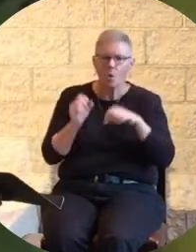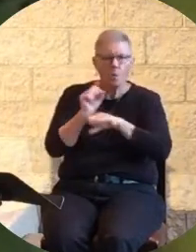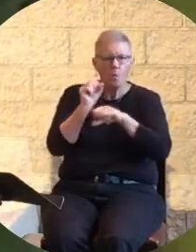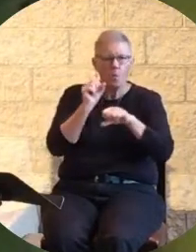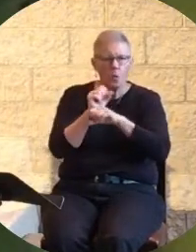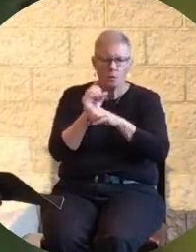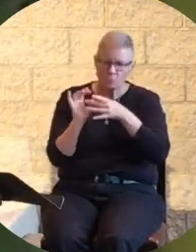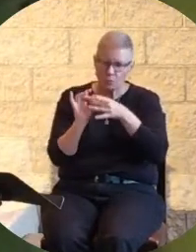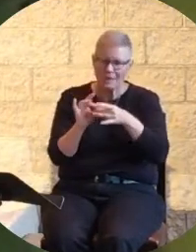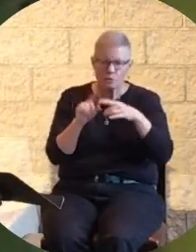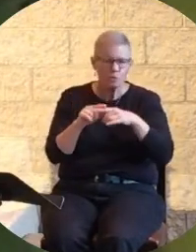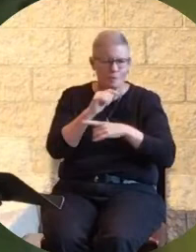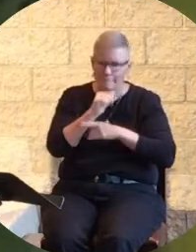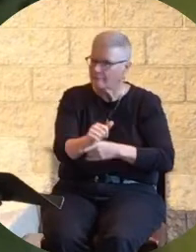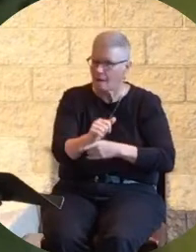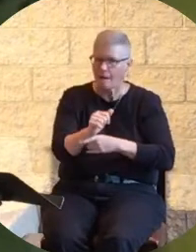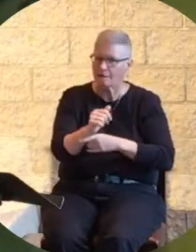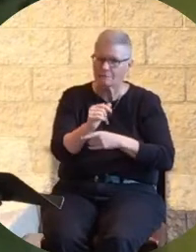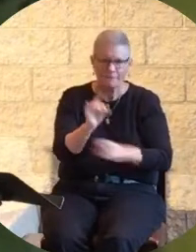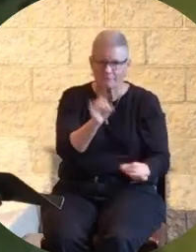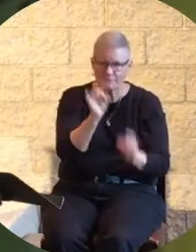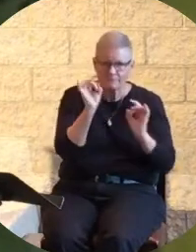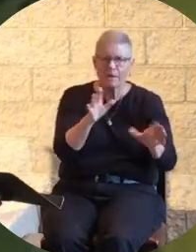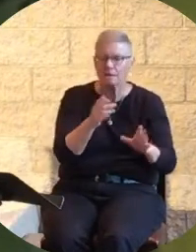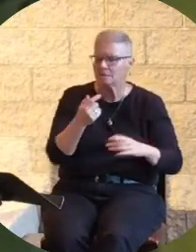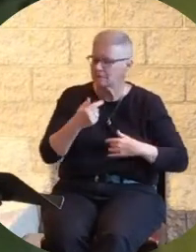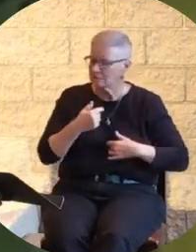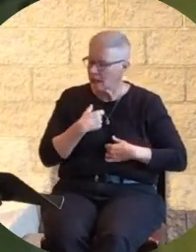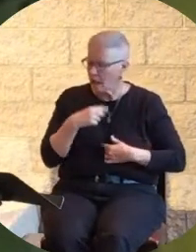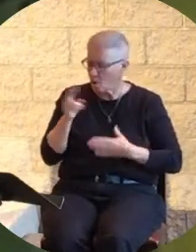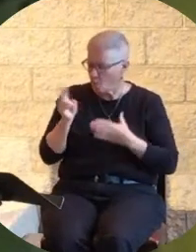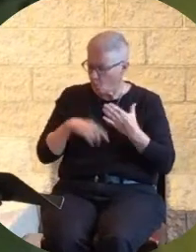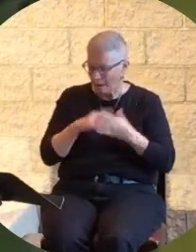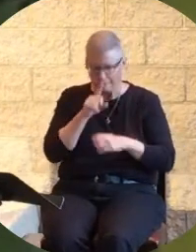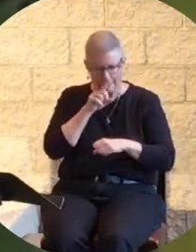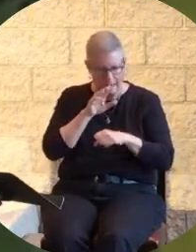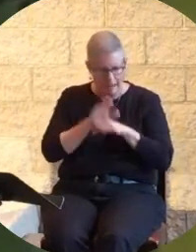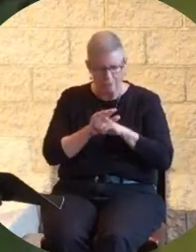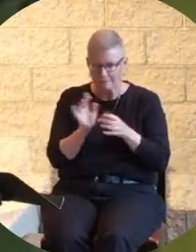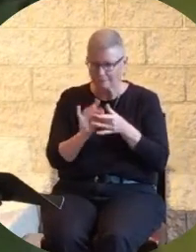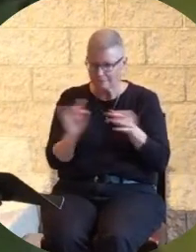affirmation statement. It was written by Alan